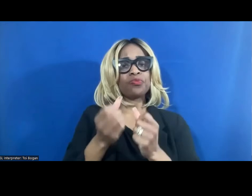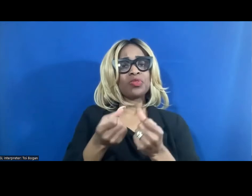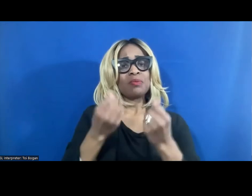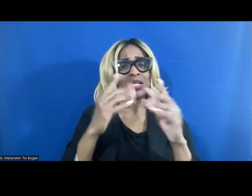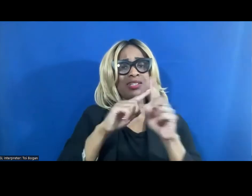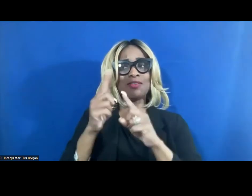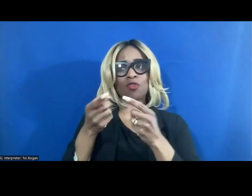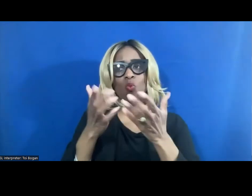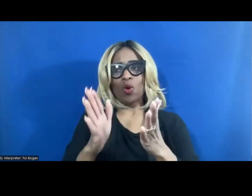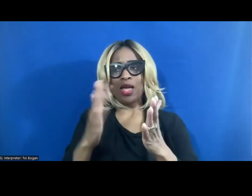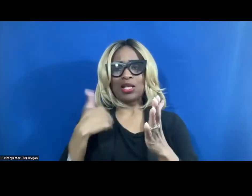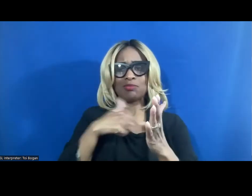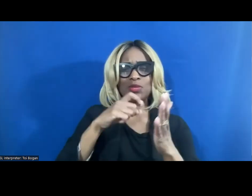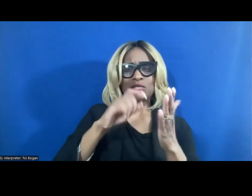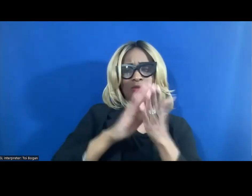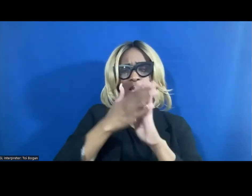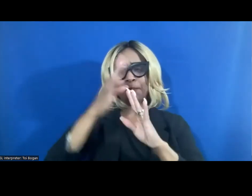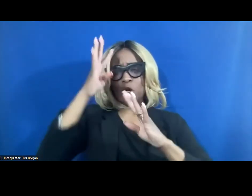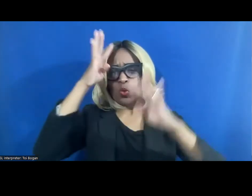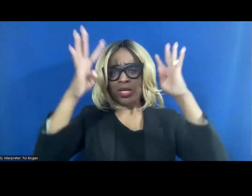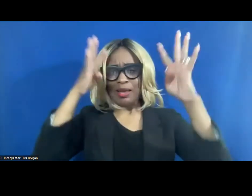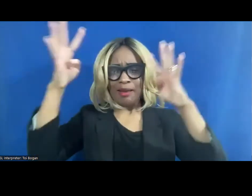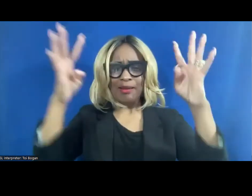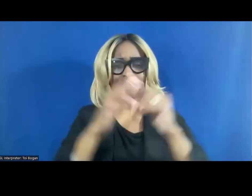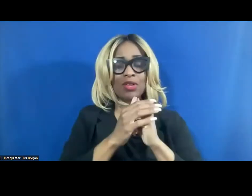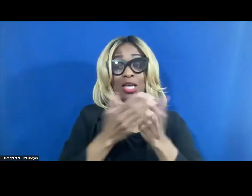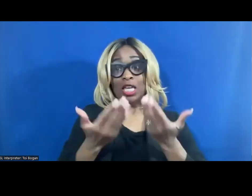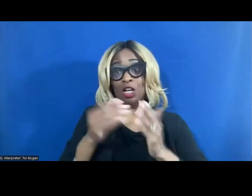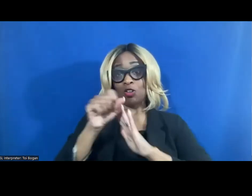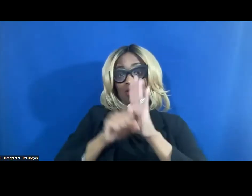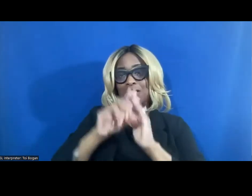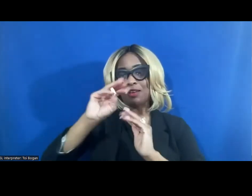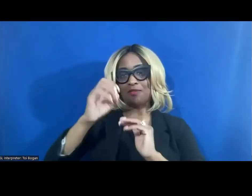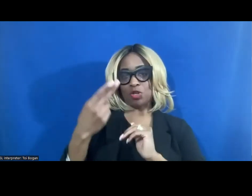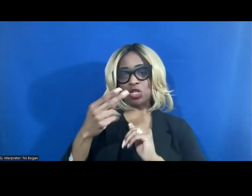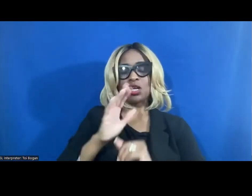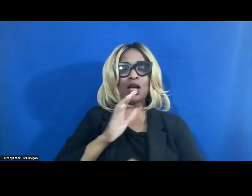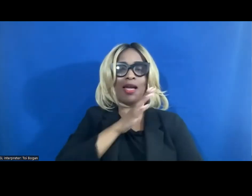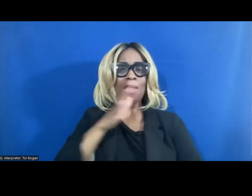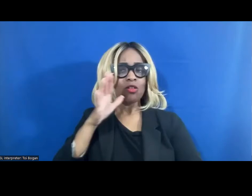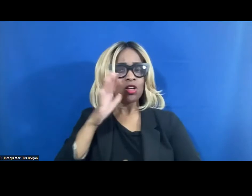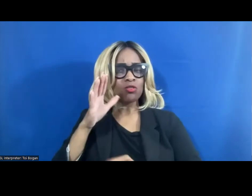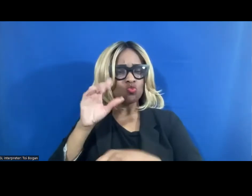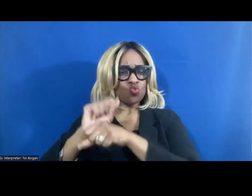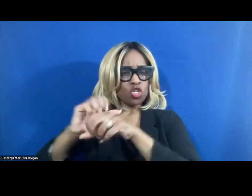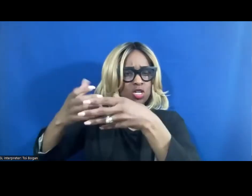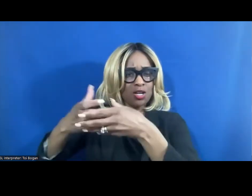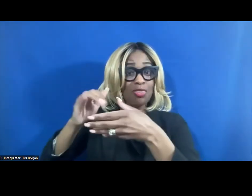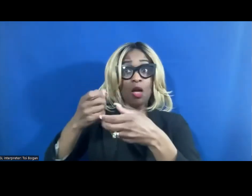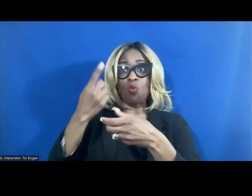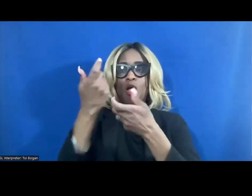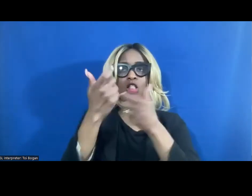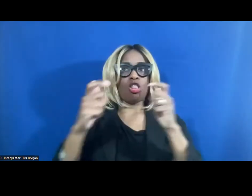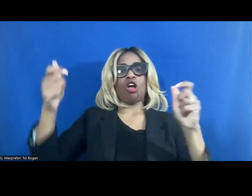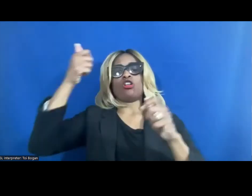have to get creative to get the work done. And the state of Michigan's agricultural sector is one of the largest